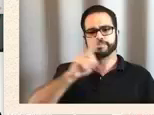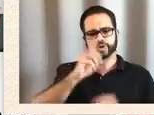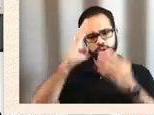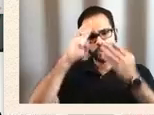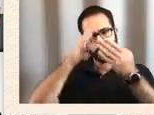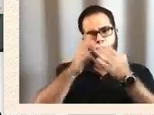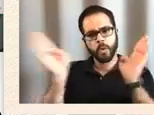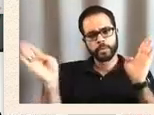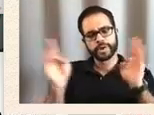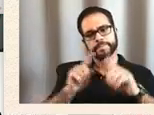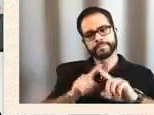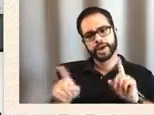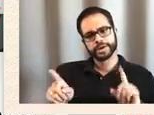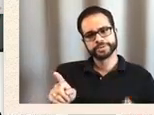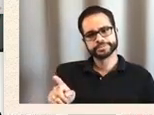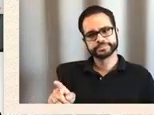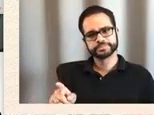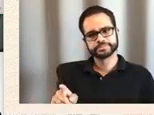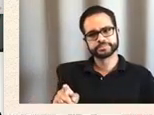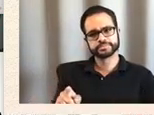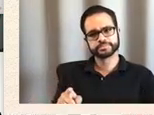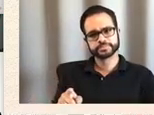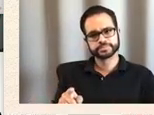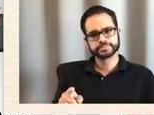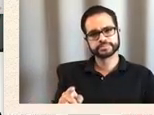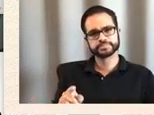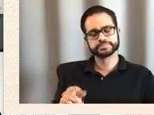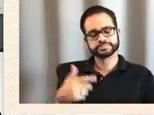to get to the point,